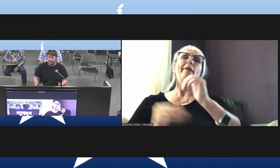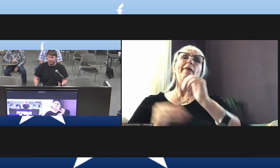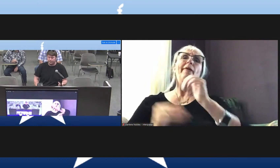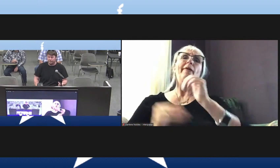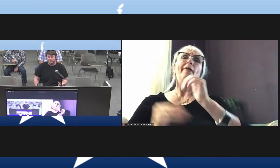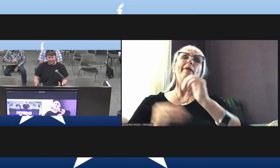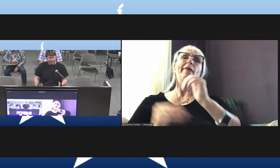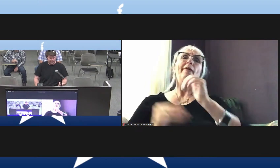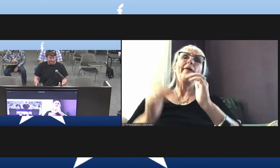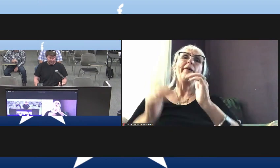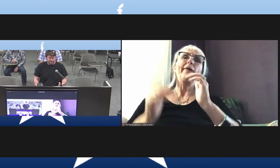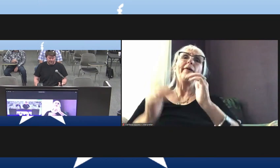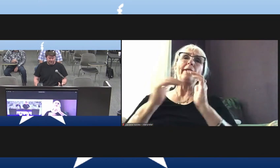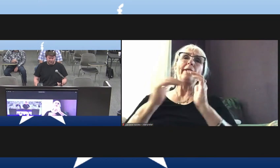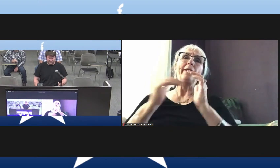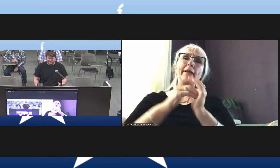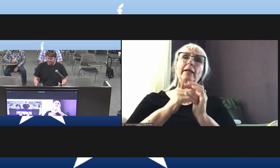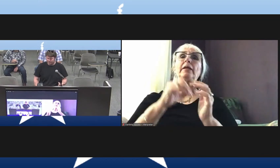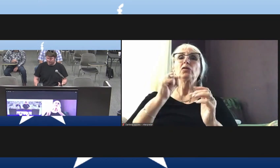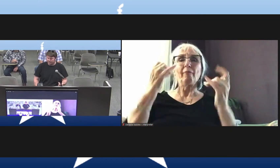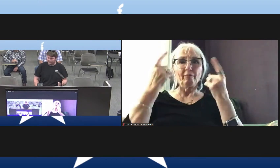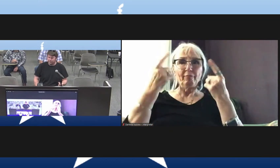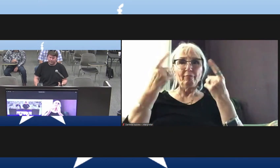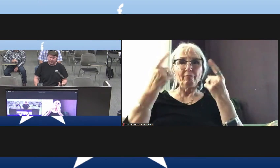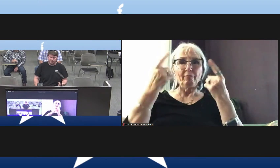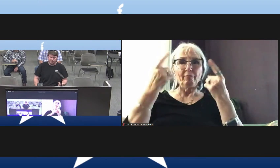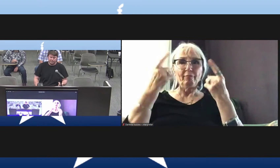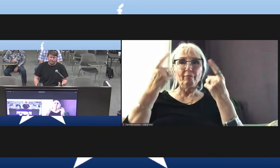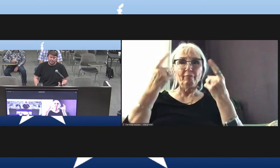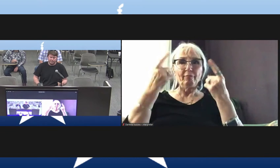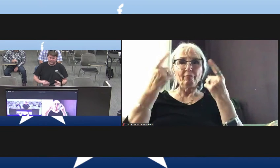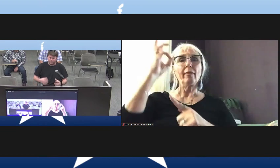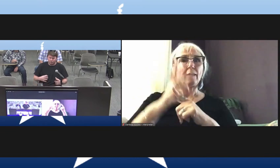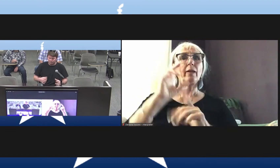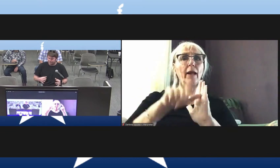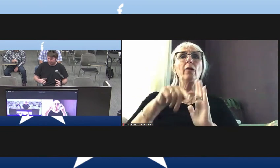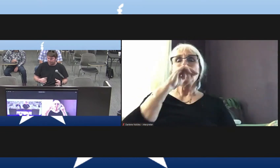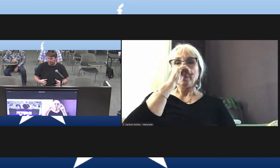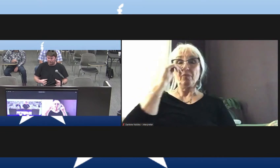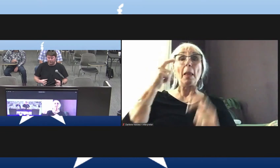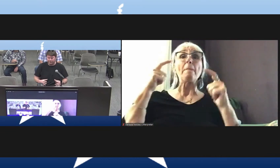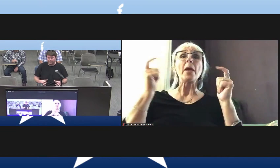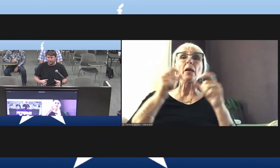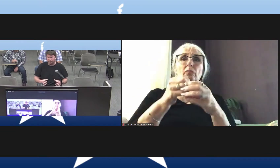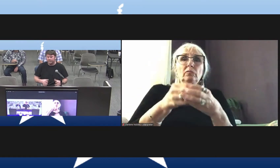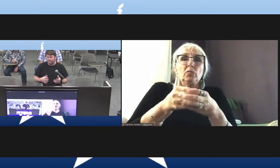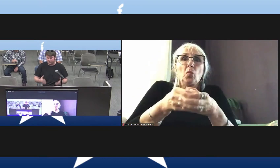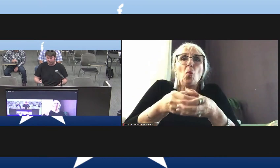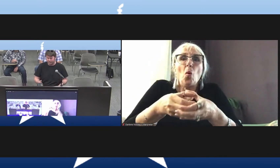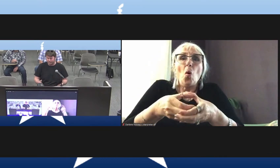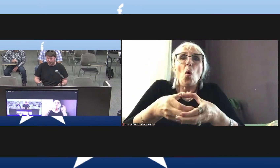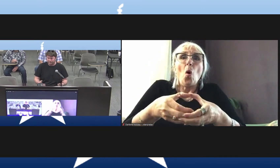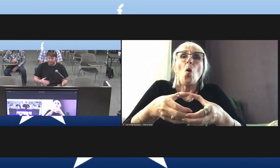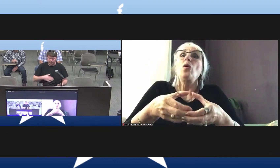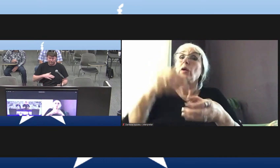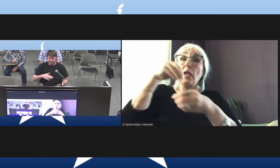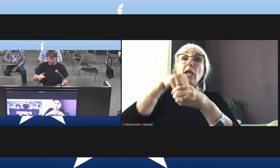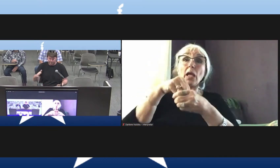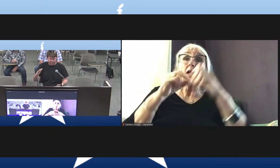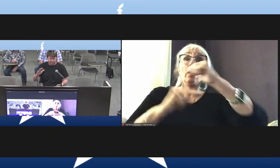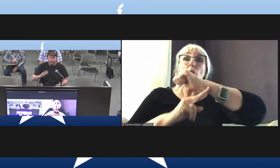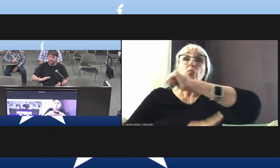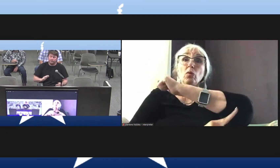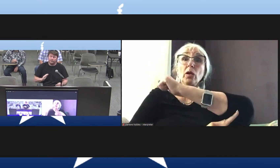rebuilt, I think it was 6 months after that, the big holes started appearing in the bridge already after they had completely